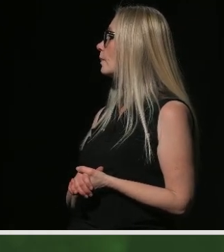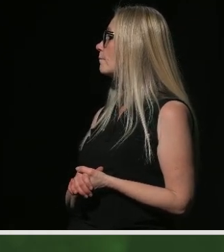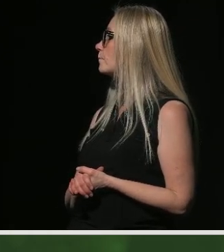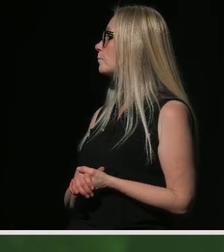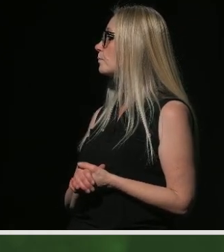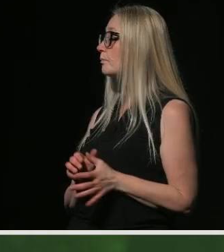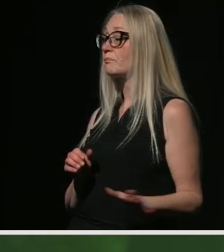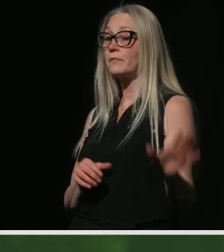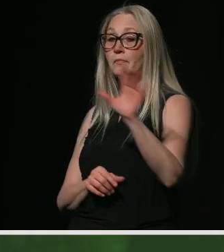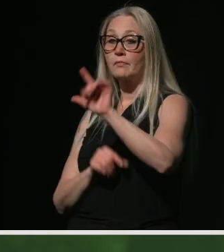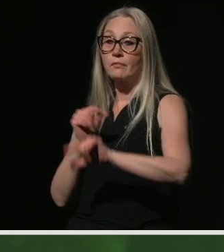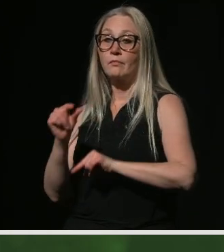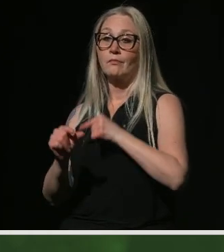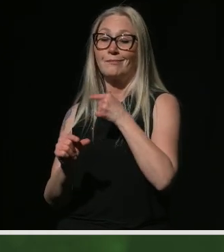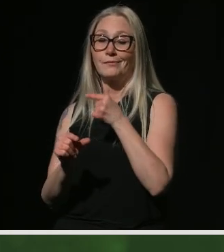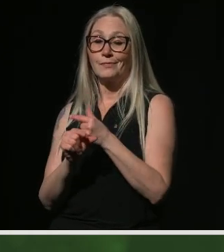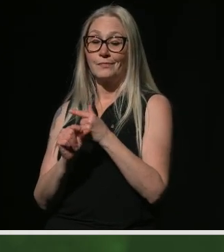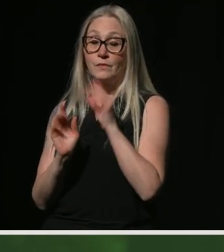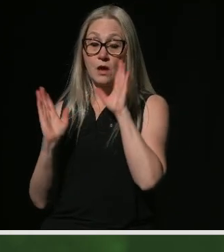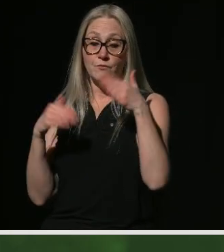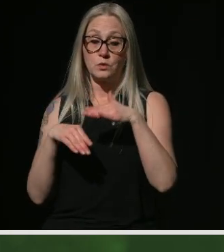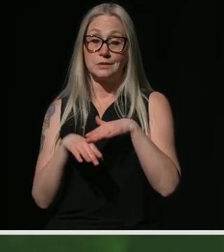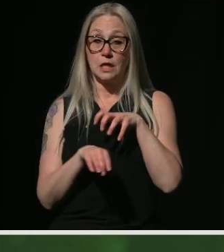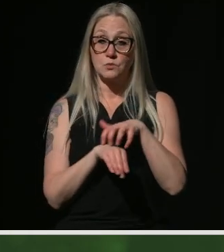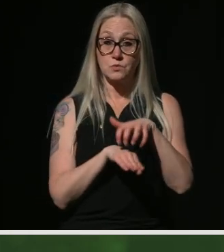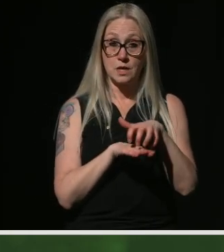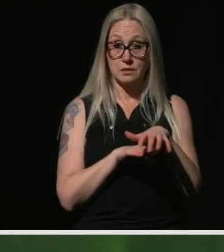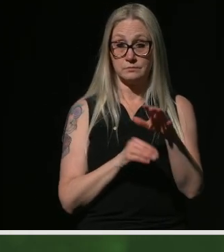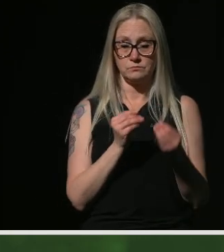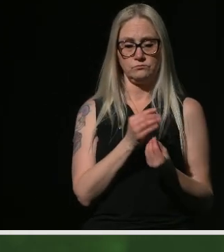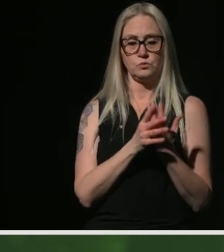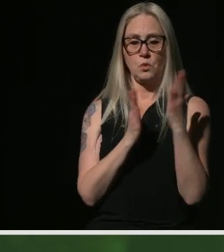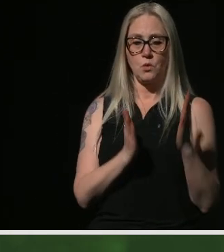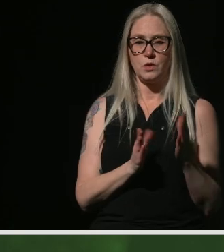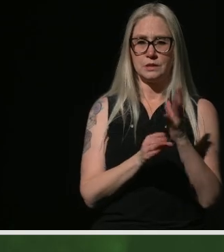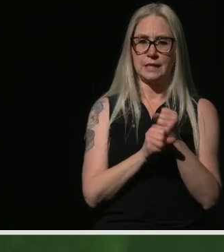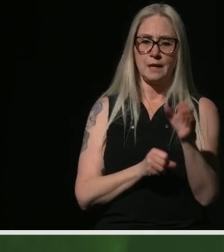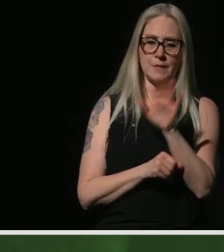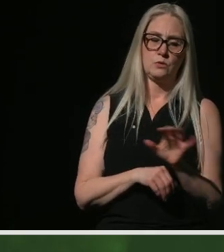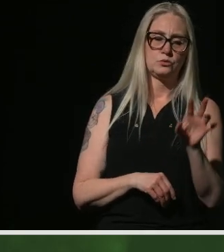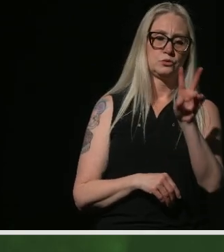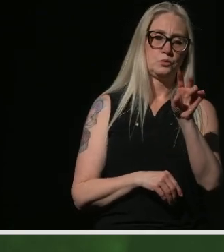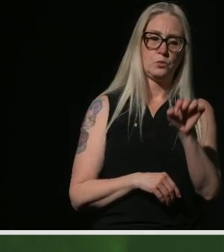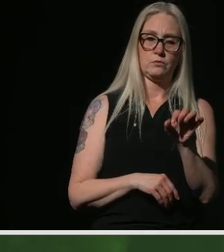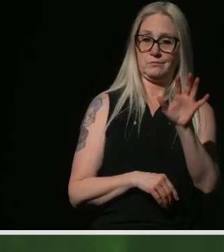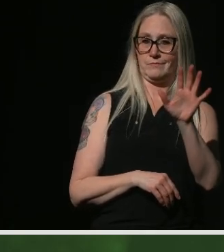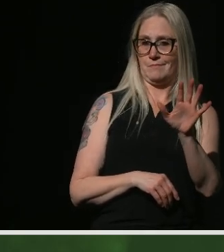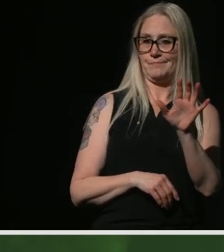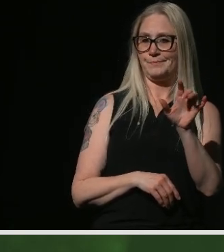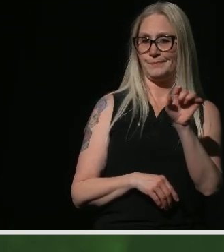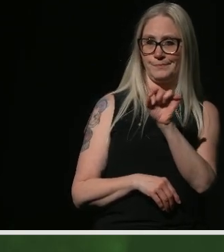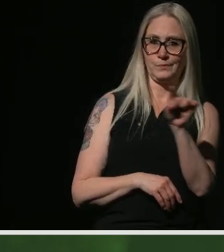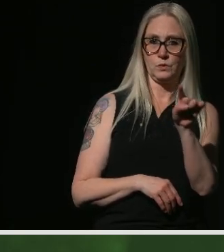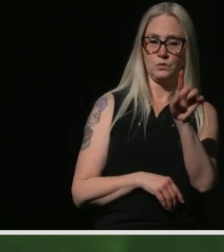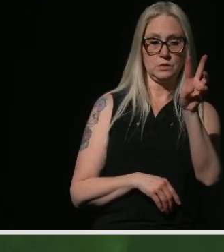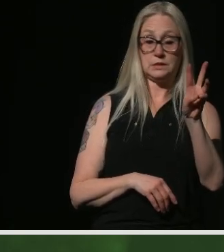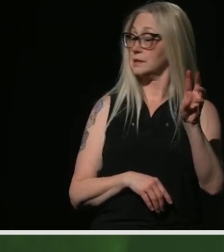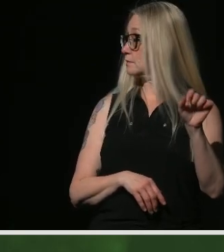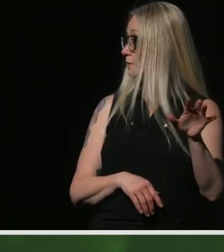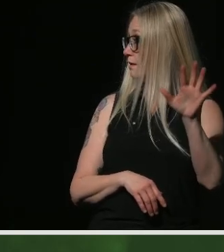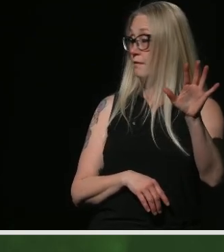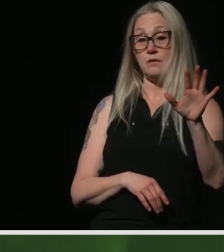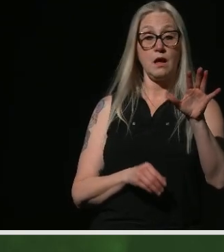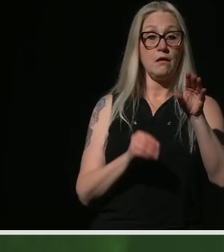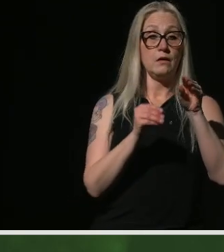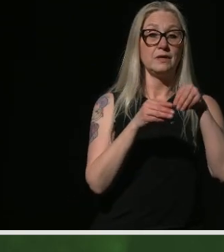Globally, we estimate that focusing on grapes first, growers are getting about 2.5 to 6.5 billion in losses per year, just from